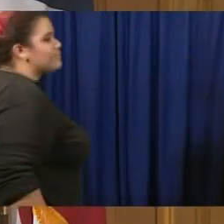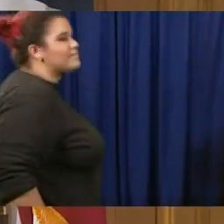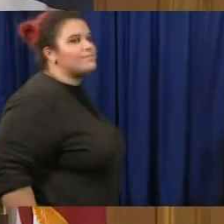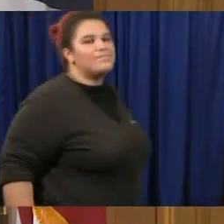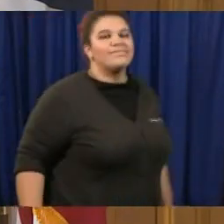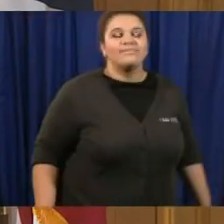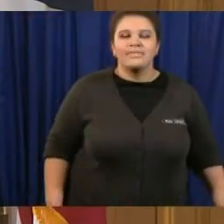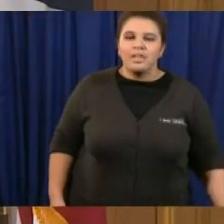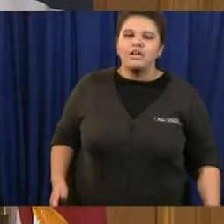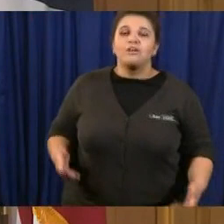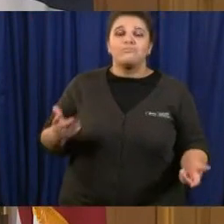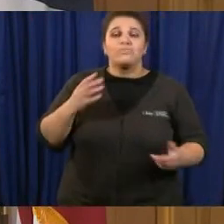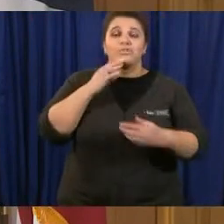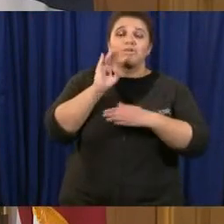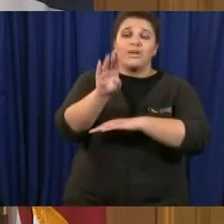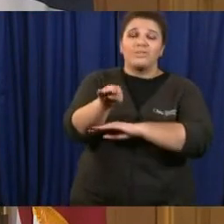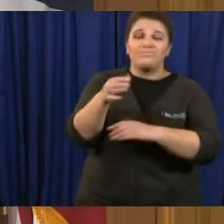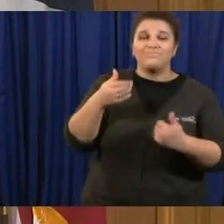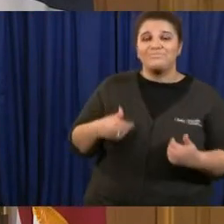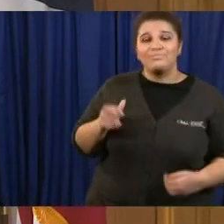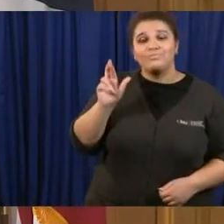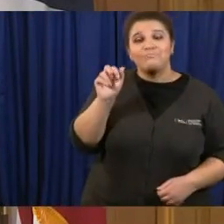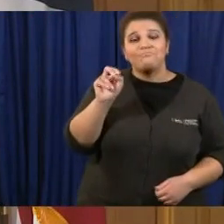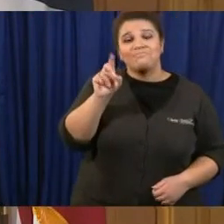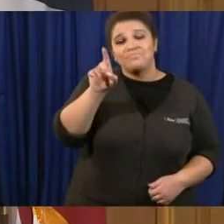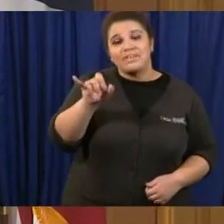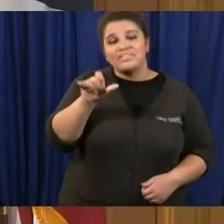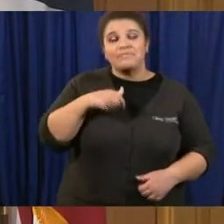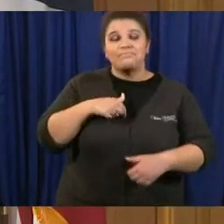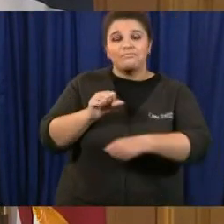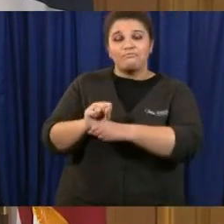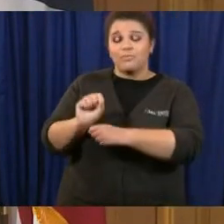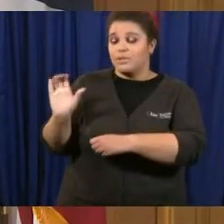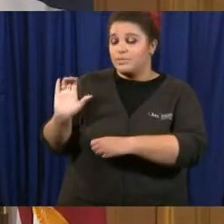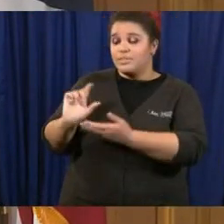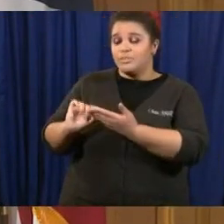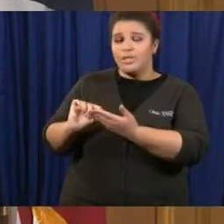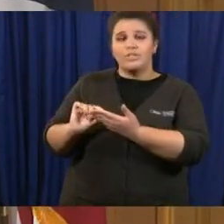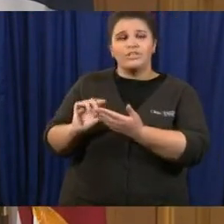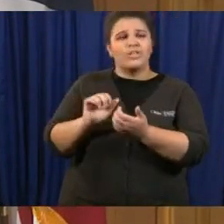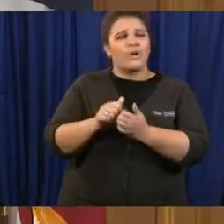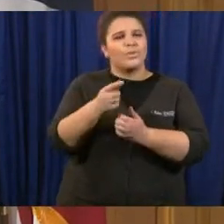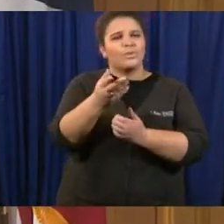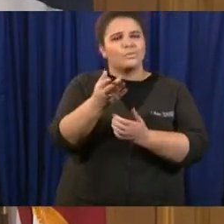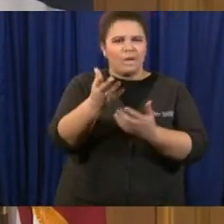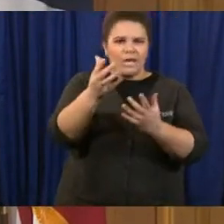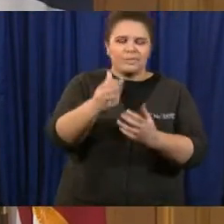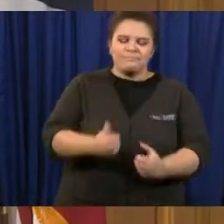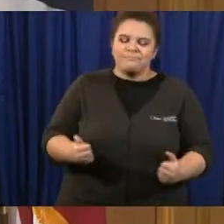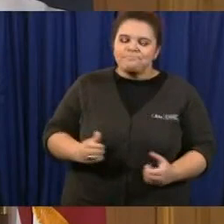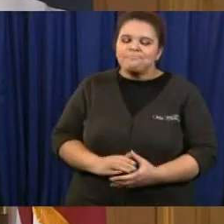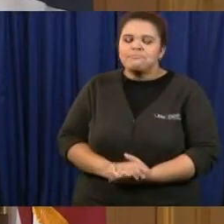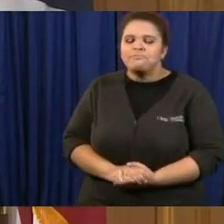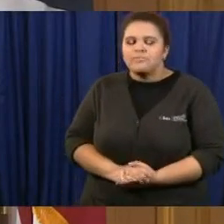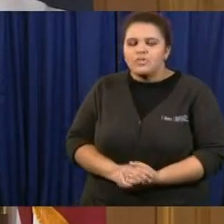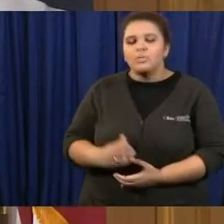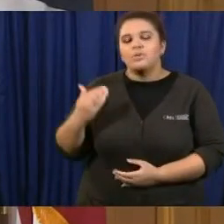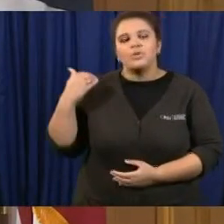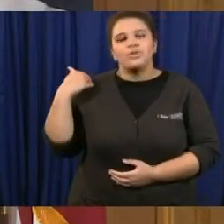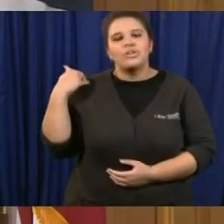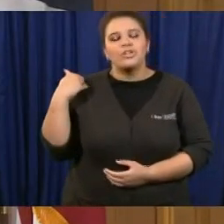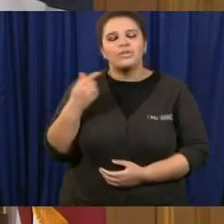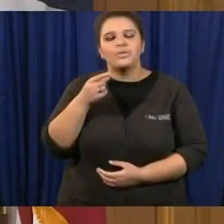Good afternoon, Governor. Randy Ludlow with the Columbus Dispatch. How are you? You earlier talked of the state is now going